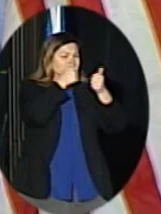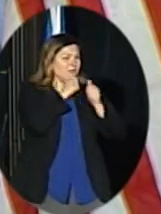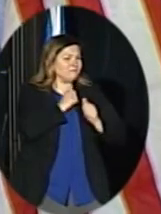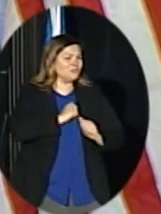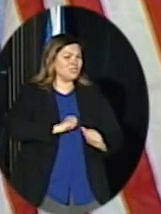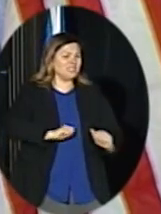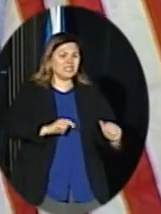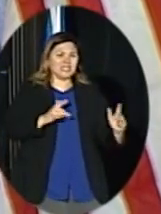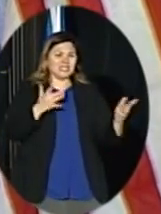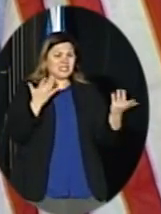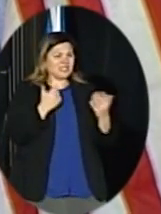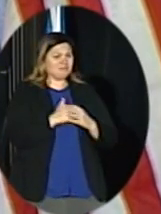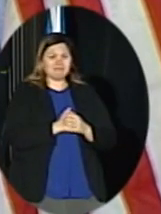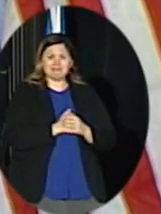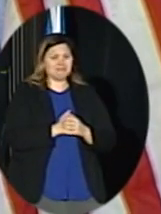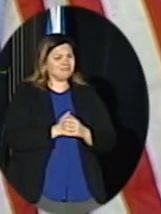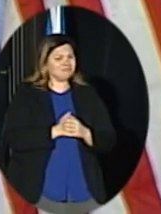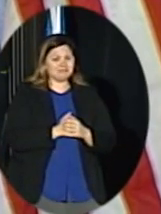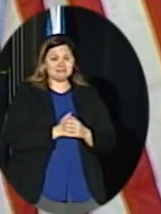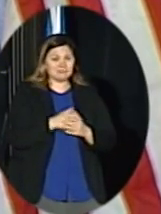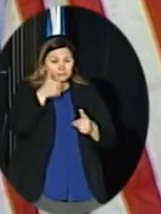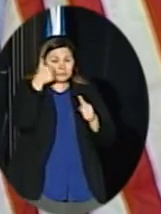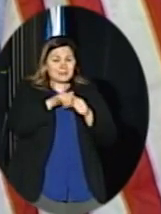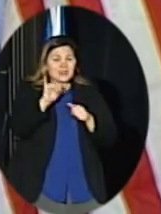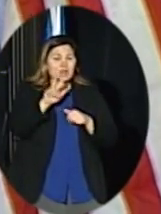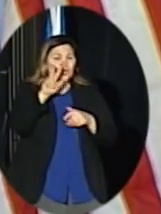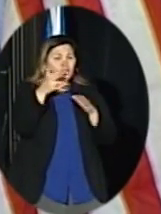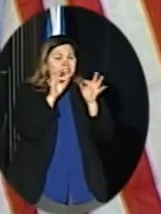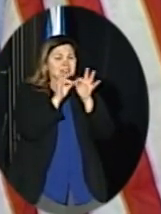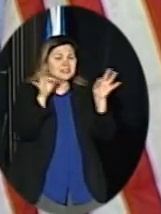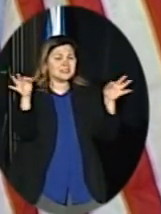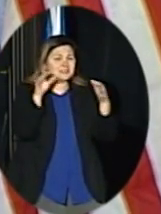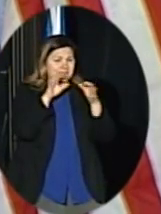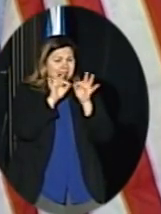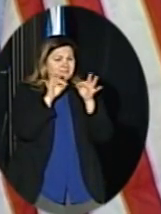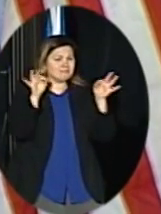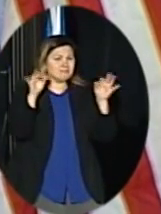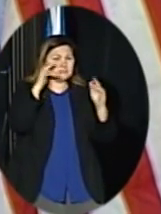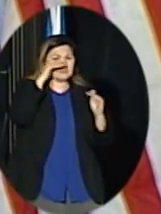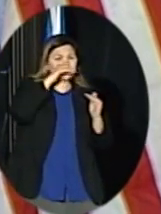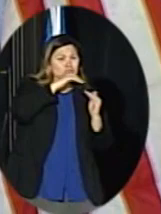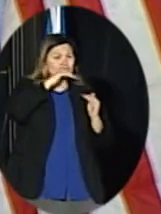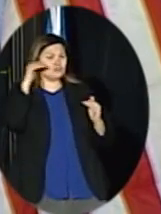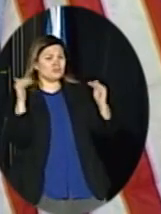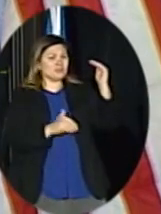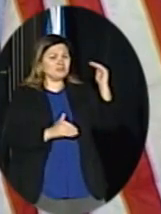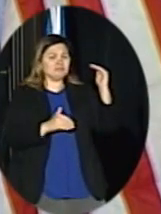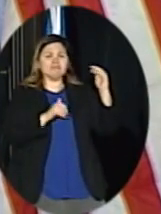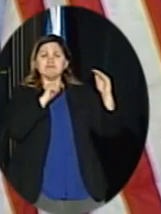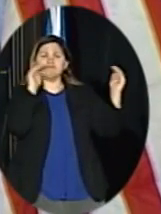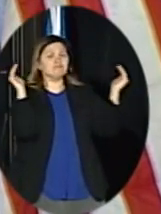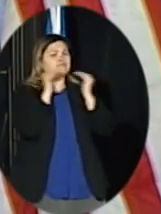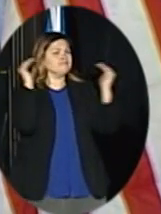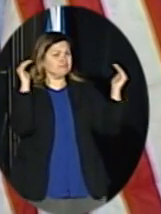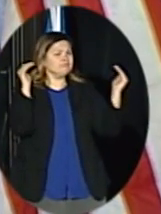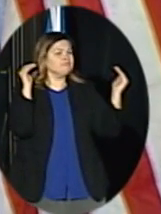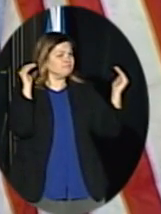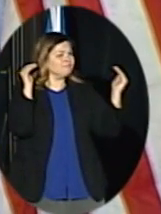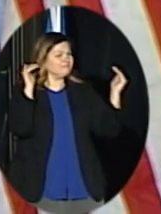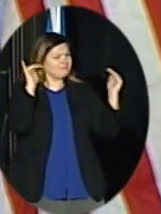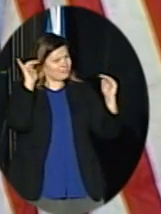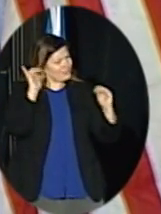verse of just how deeply injustice is rooted in the American tradition.